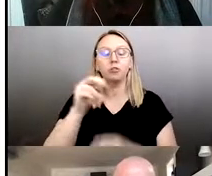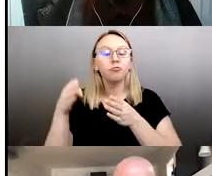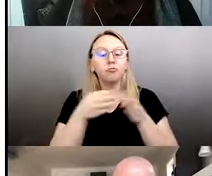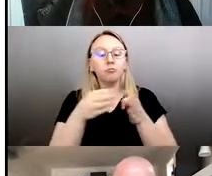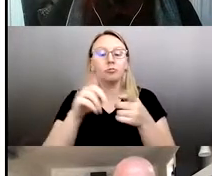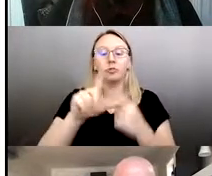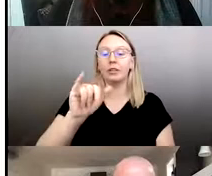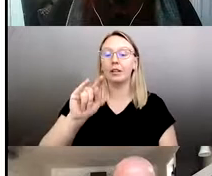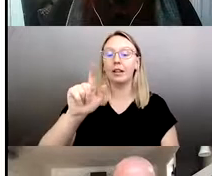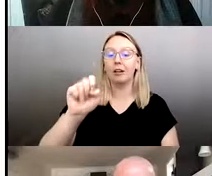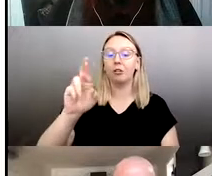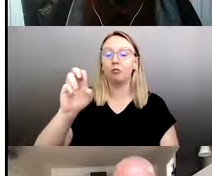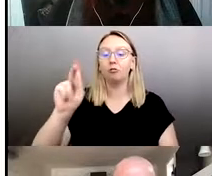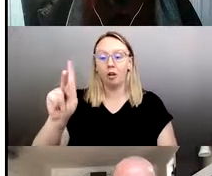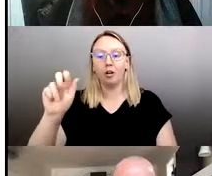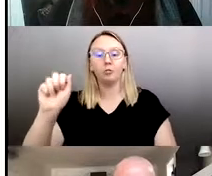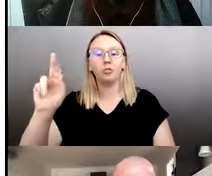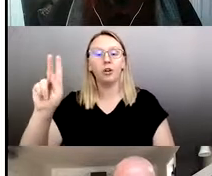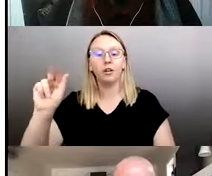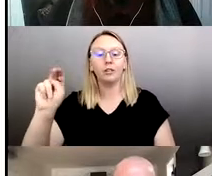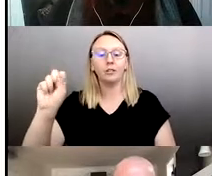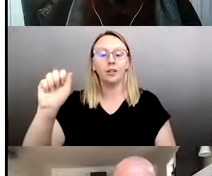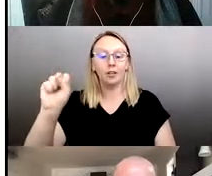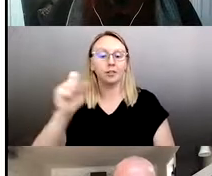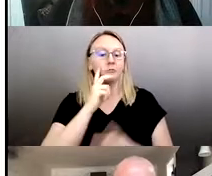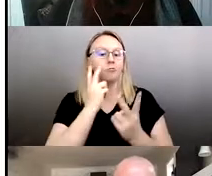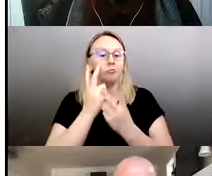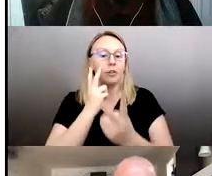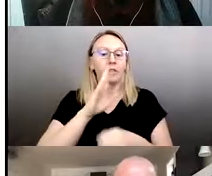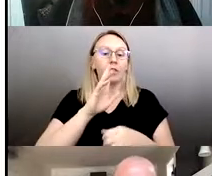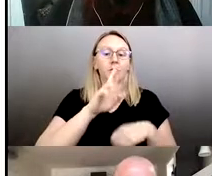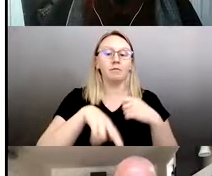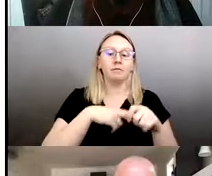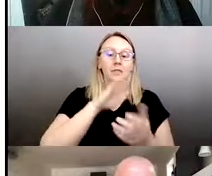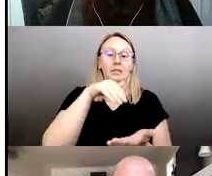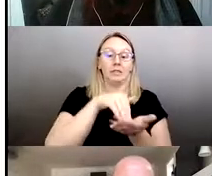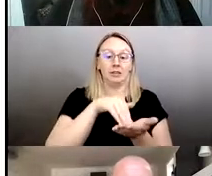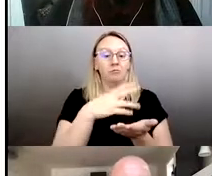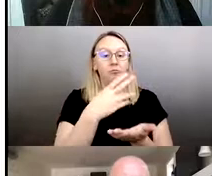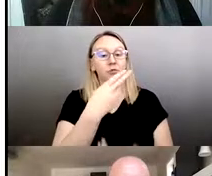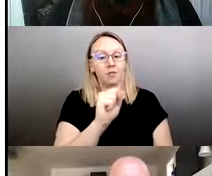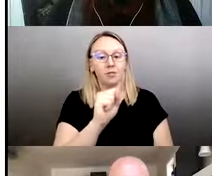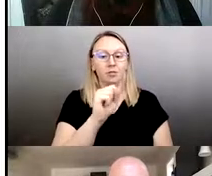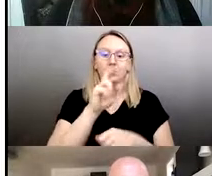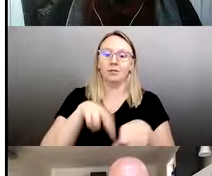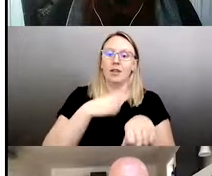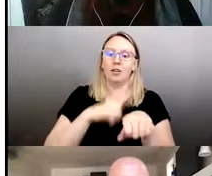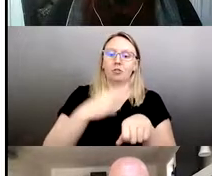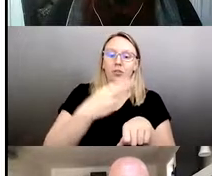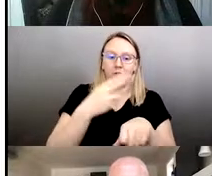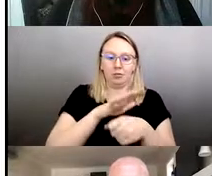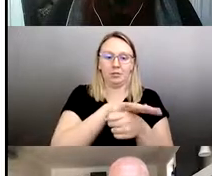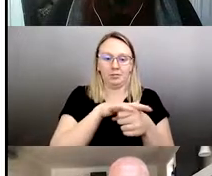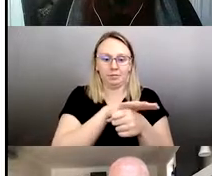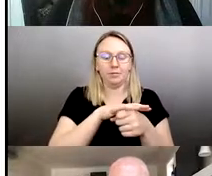Arkansas for a tour of the Central High School National Historic Site, the school at which the Little Rock Nine took first steps